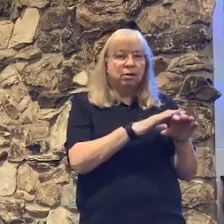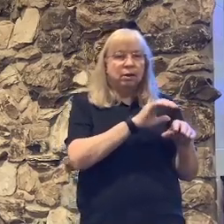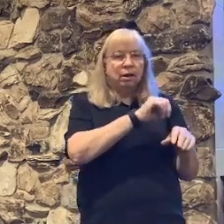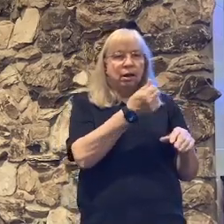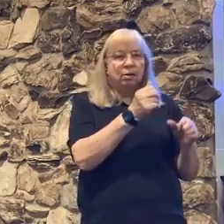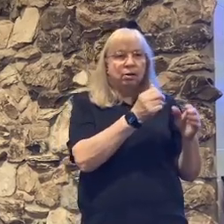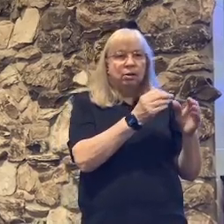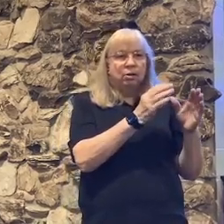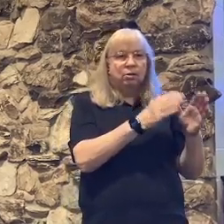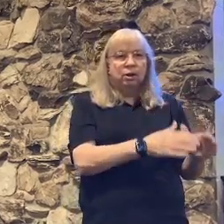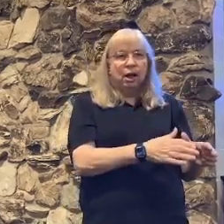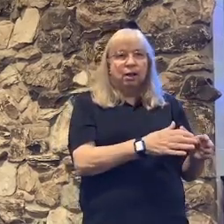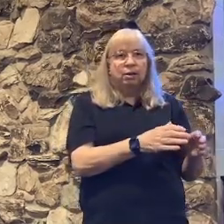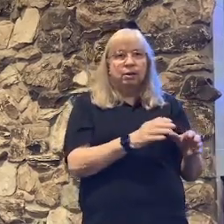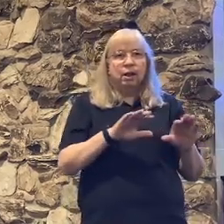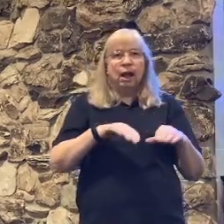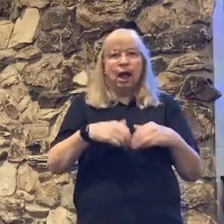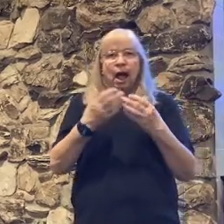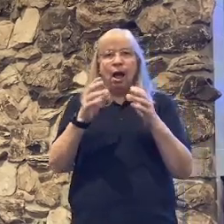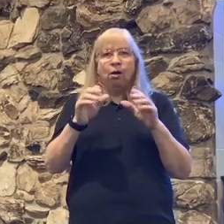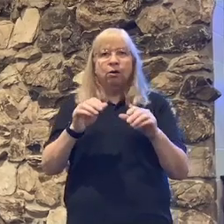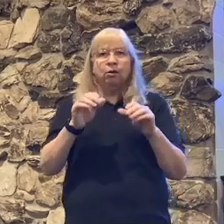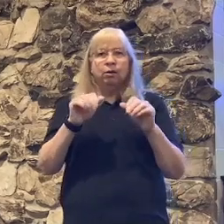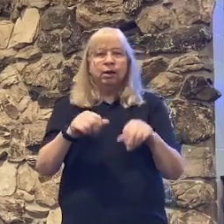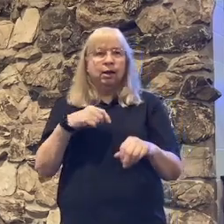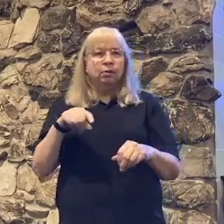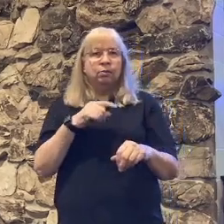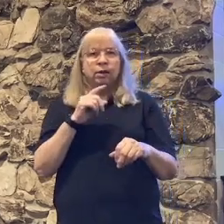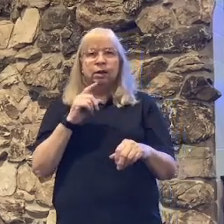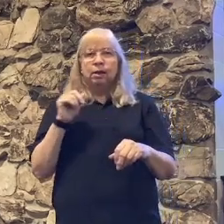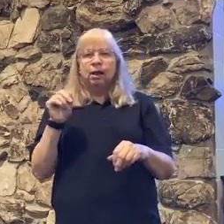How could we ever lose the rest?